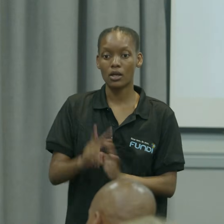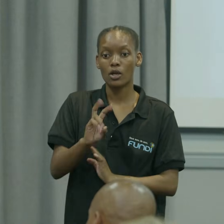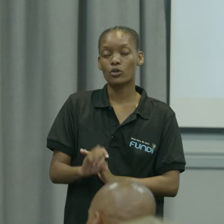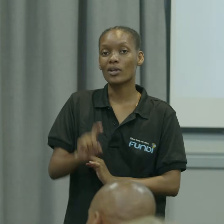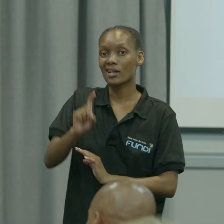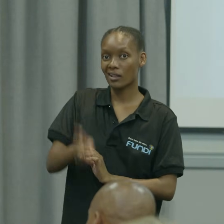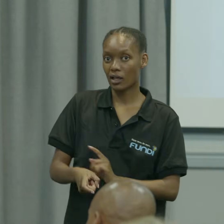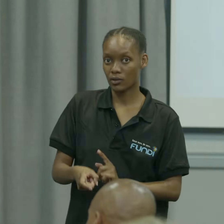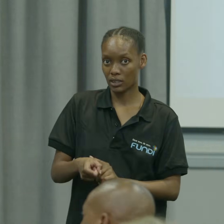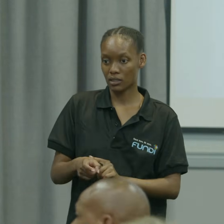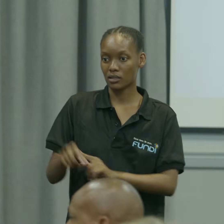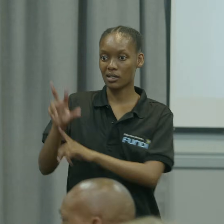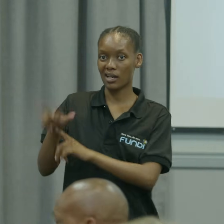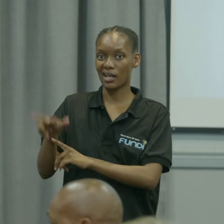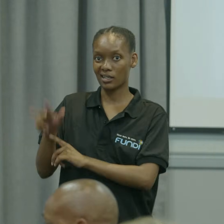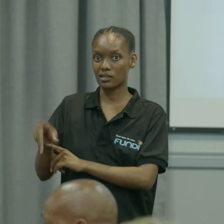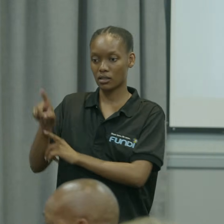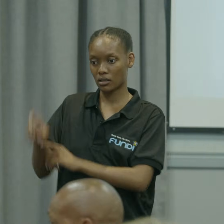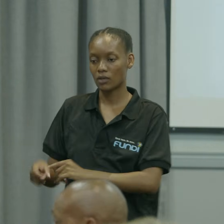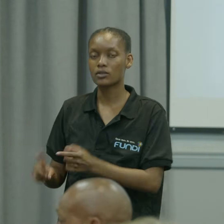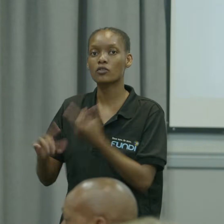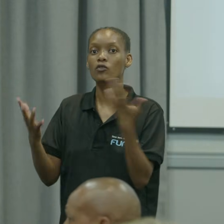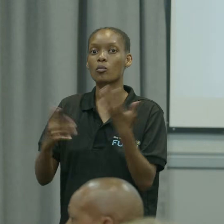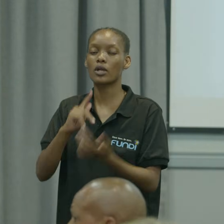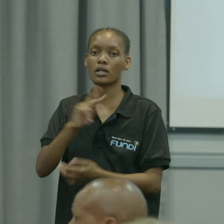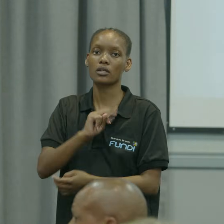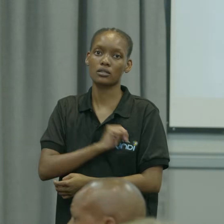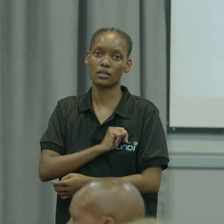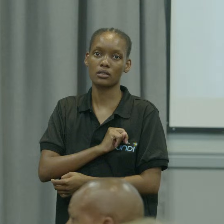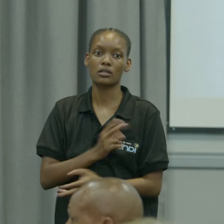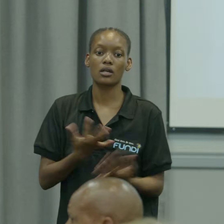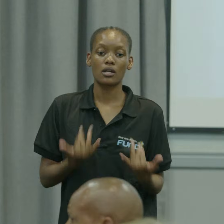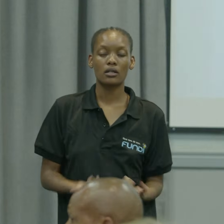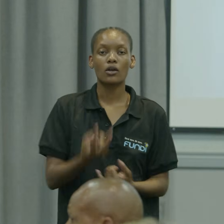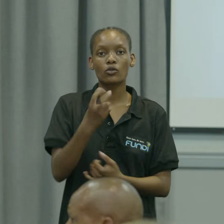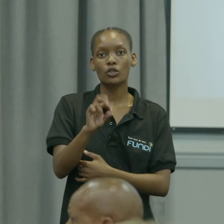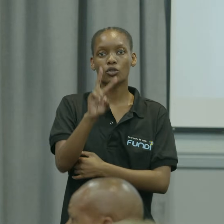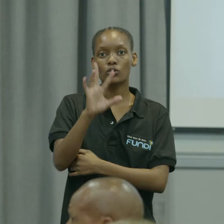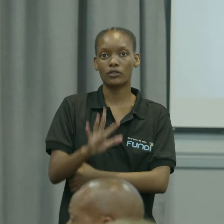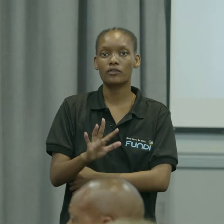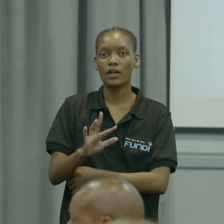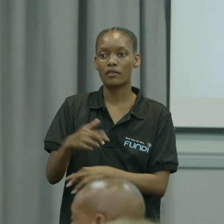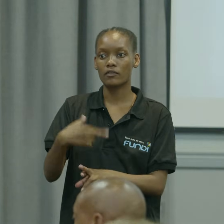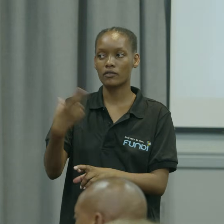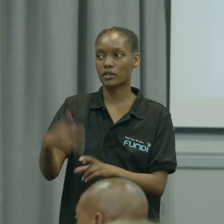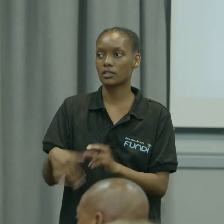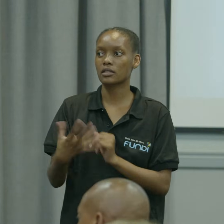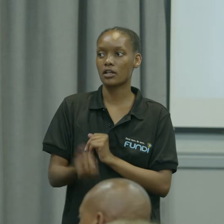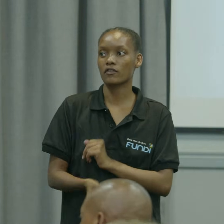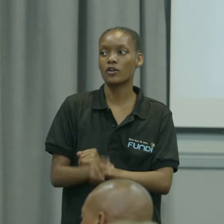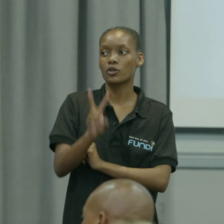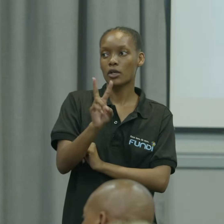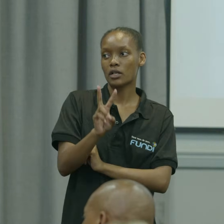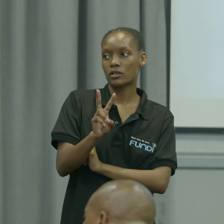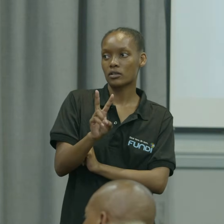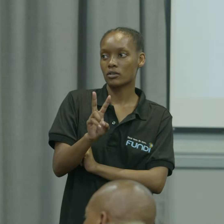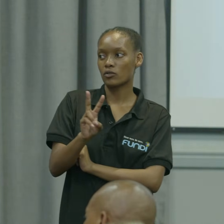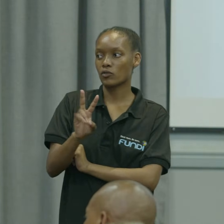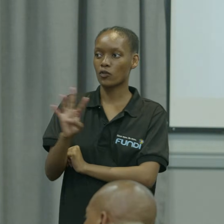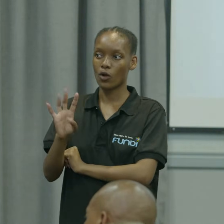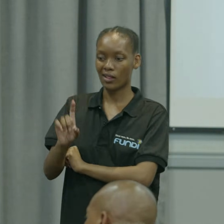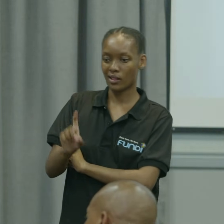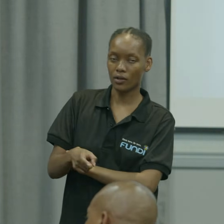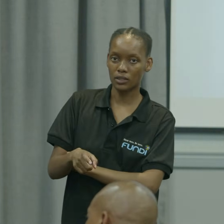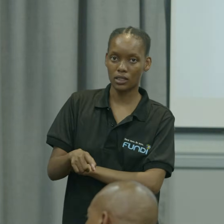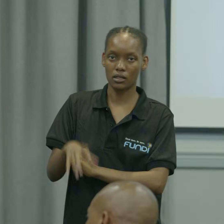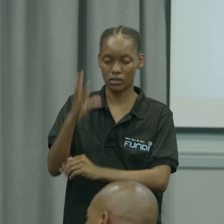learners, 18,000 were from KZN. And then now in 2025 results, we've got 24,000 learners. And then when